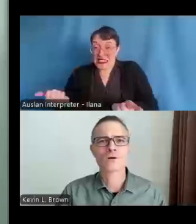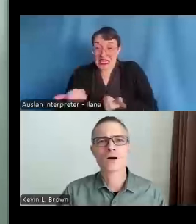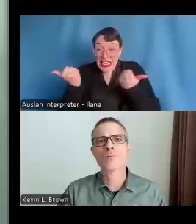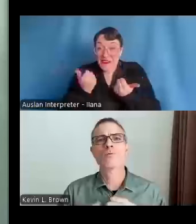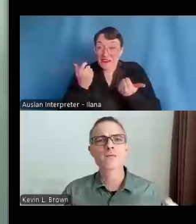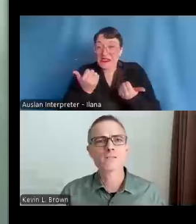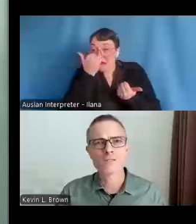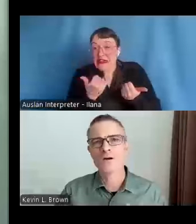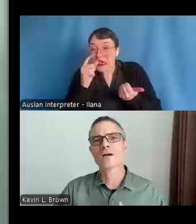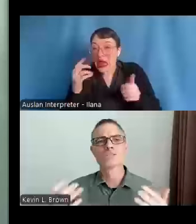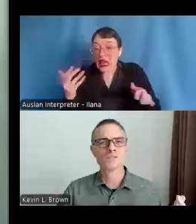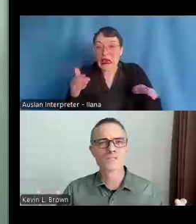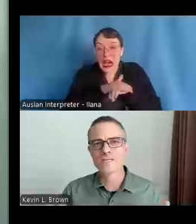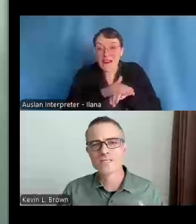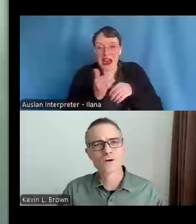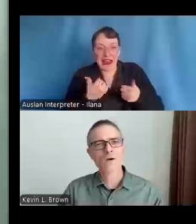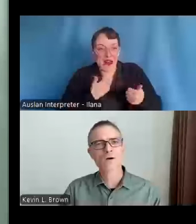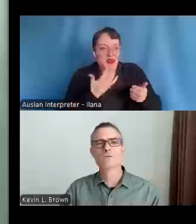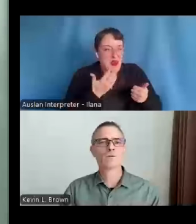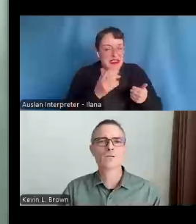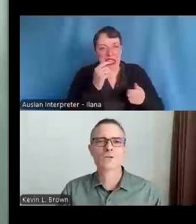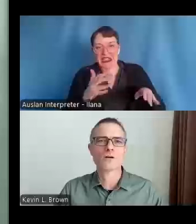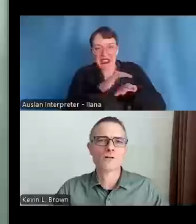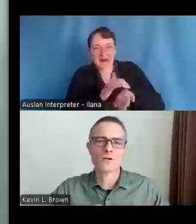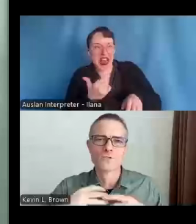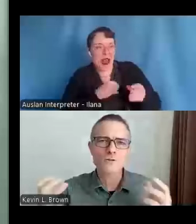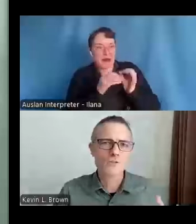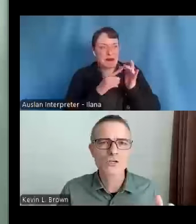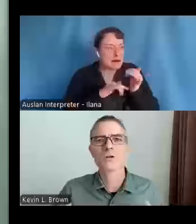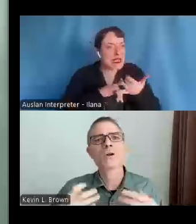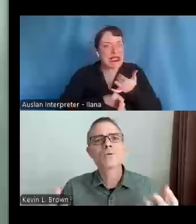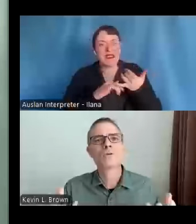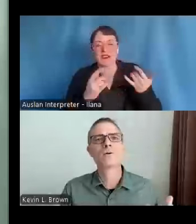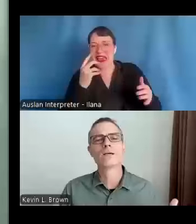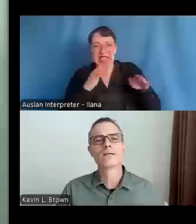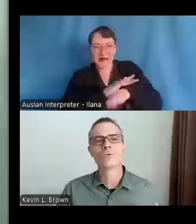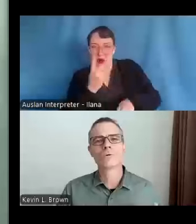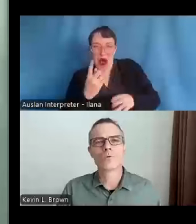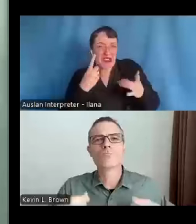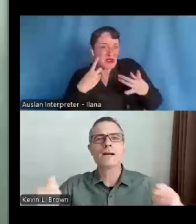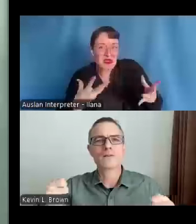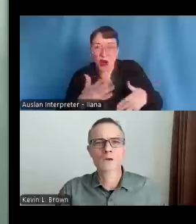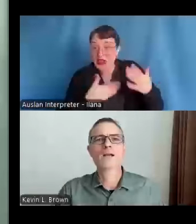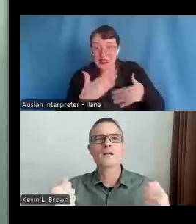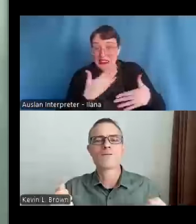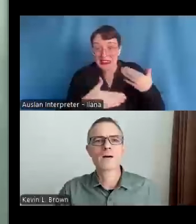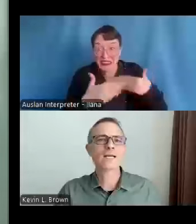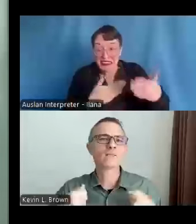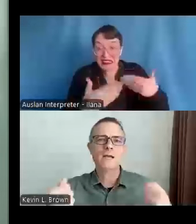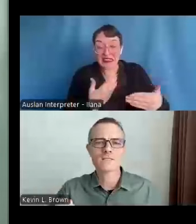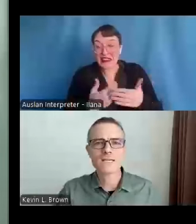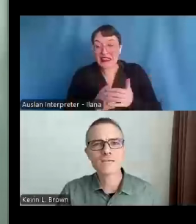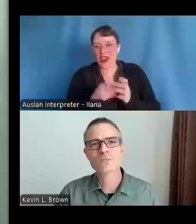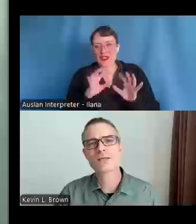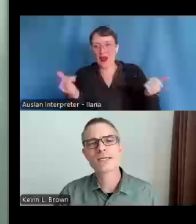festivals or our performances or our concert series or to serve the children, whatever we're doing, we're barely bringing on enough money to